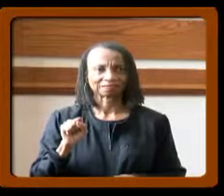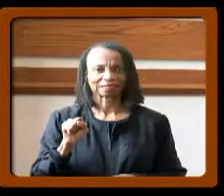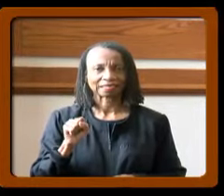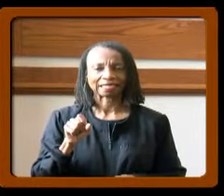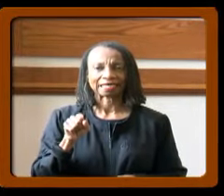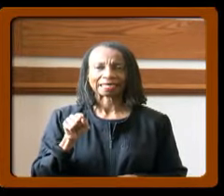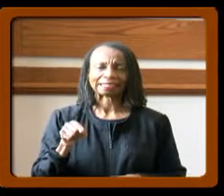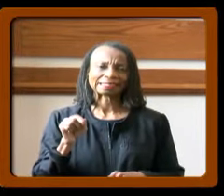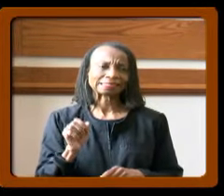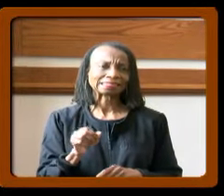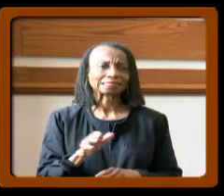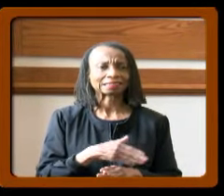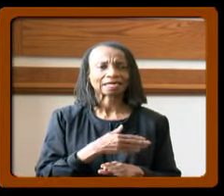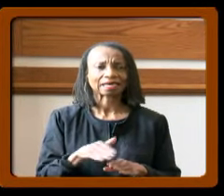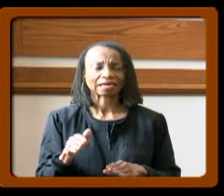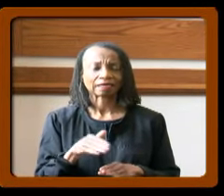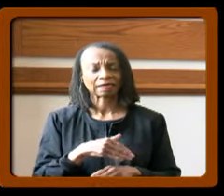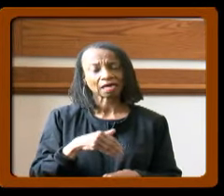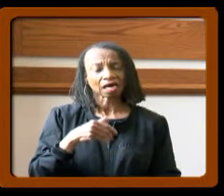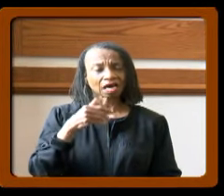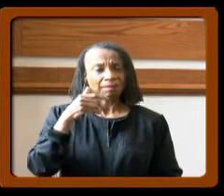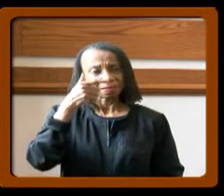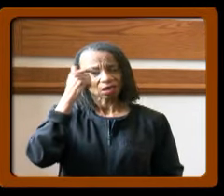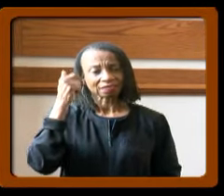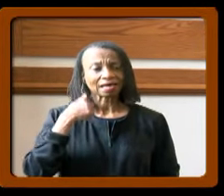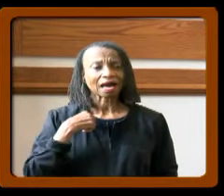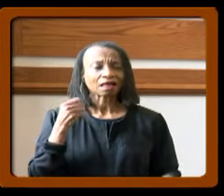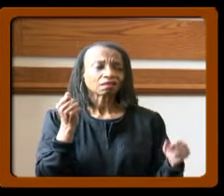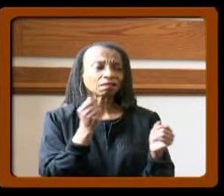And he's saying, "'Cause I love you."